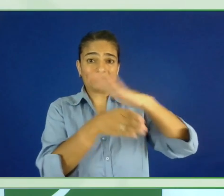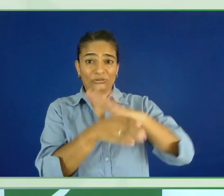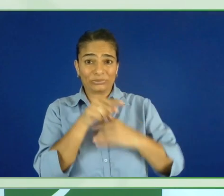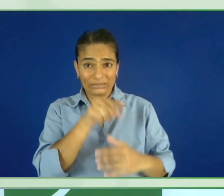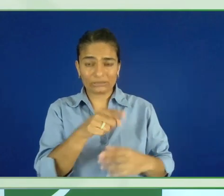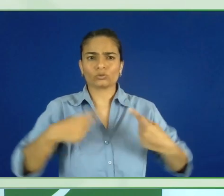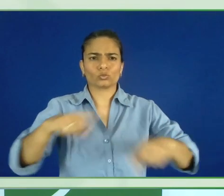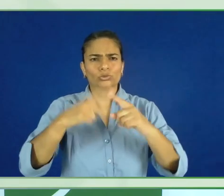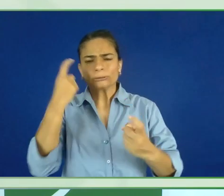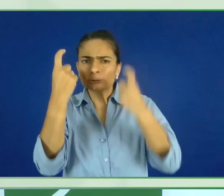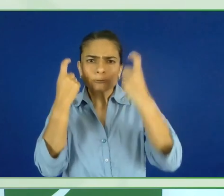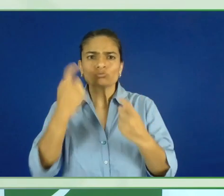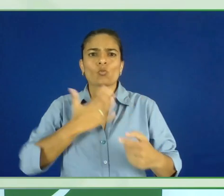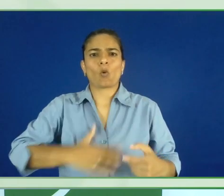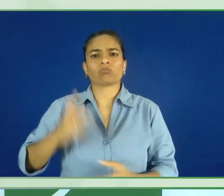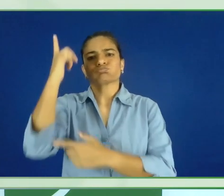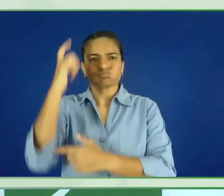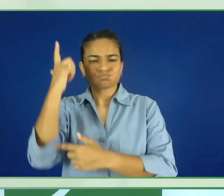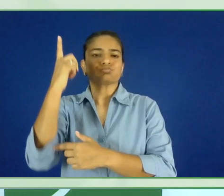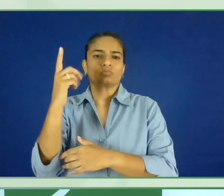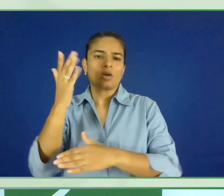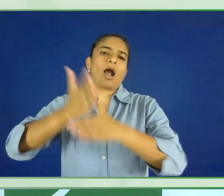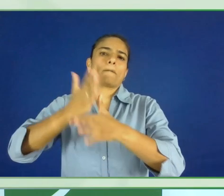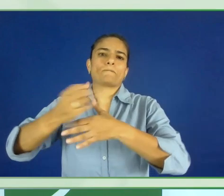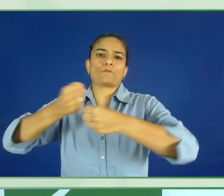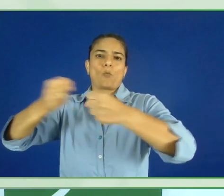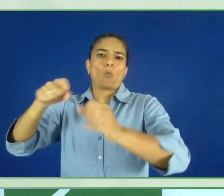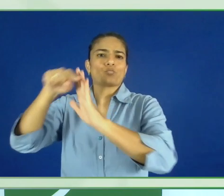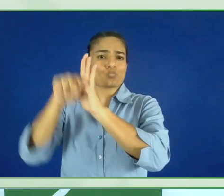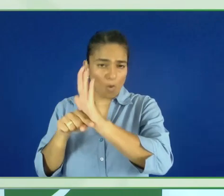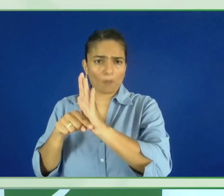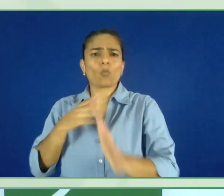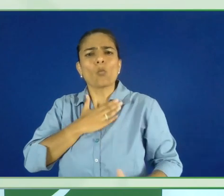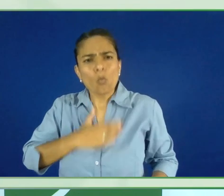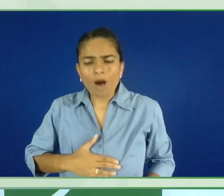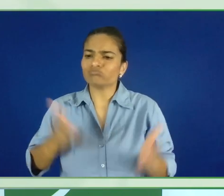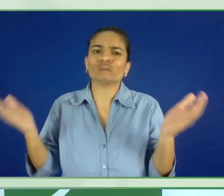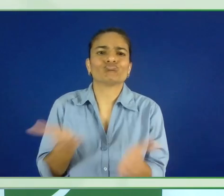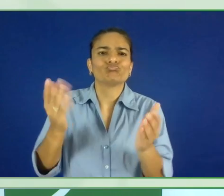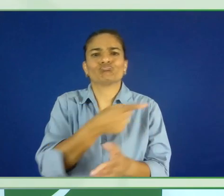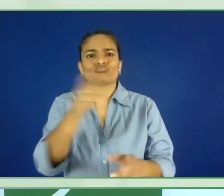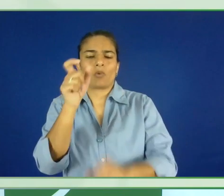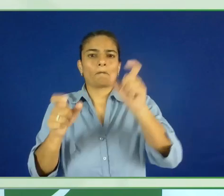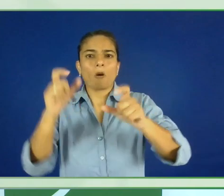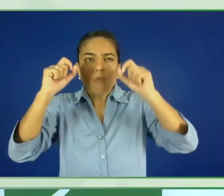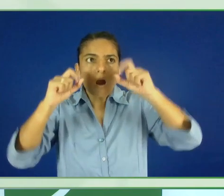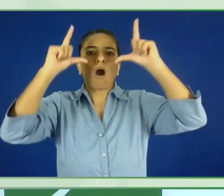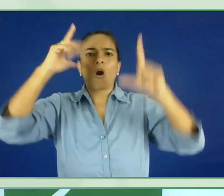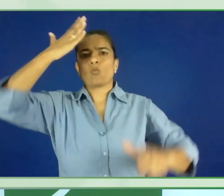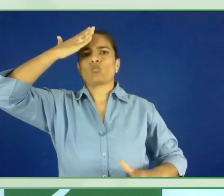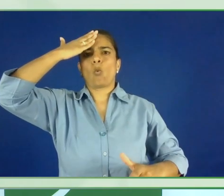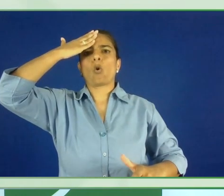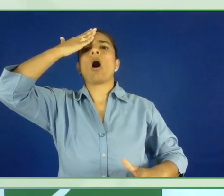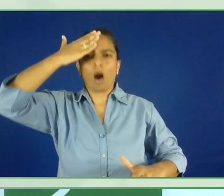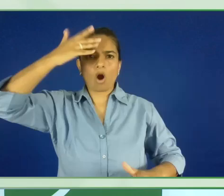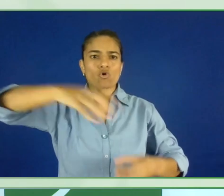thing, this program that is regional, it has 5 different approaches, because we do think that you have to take into account the local situation